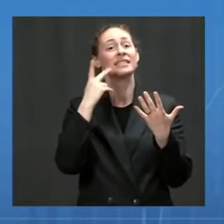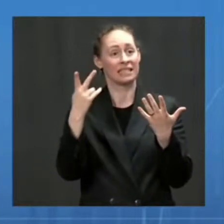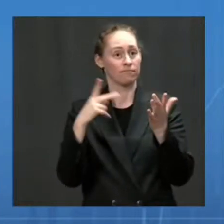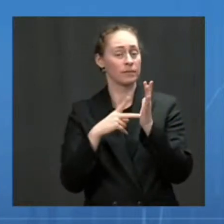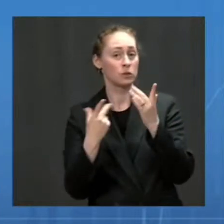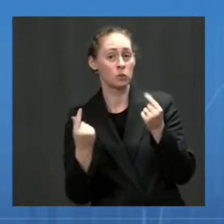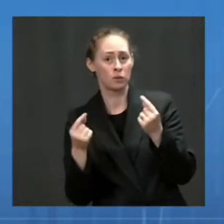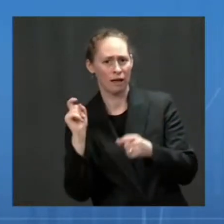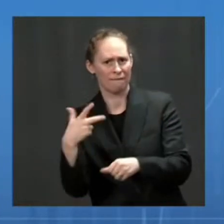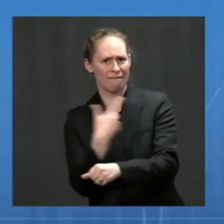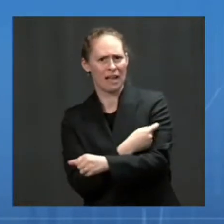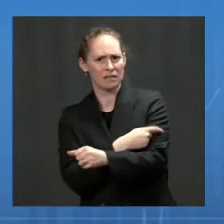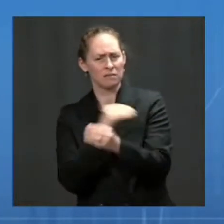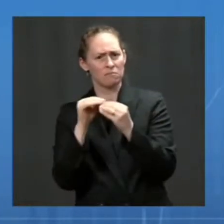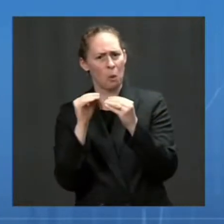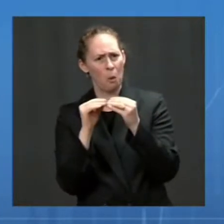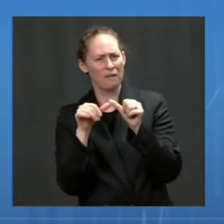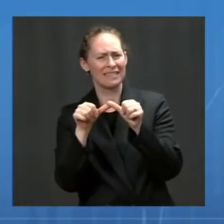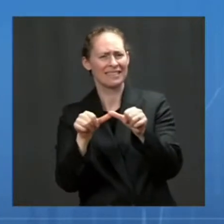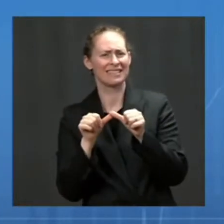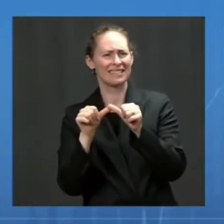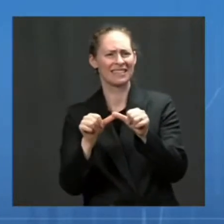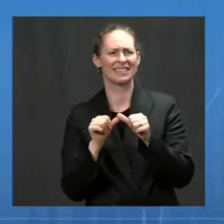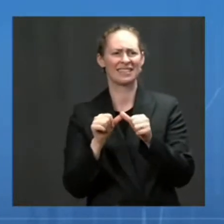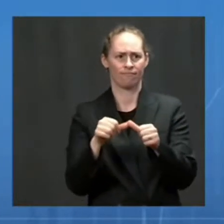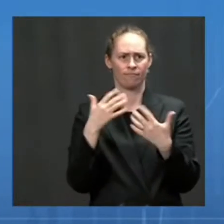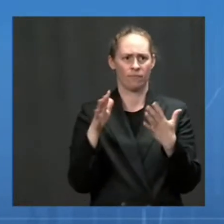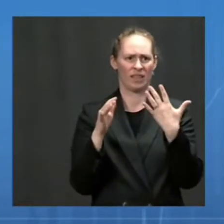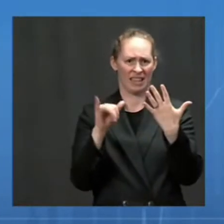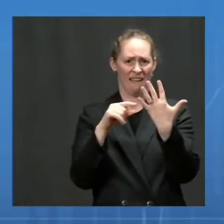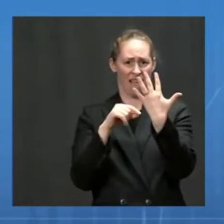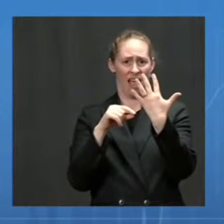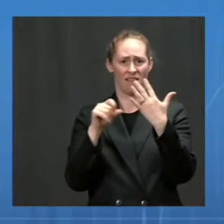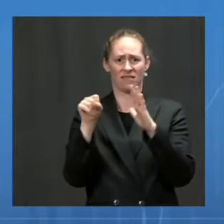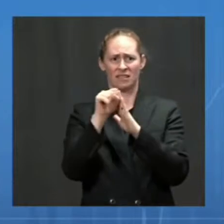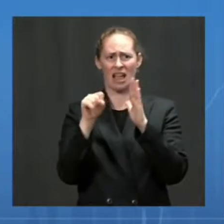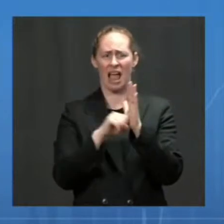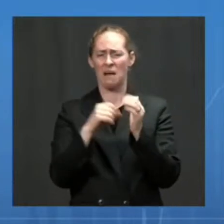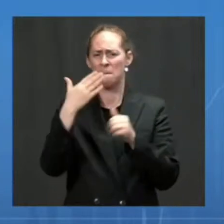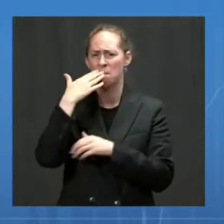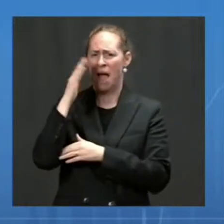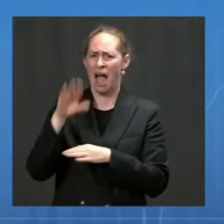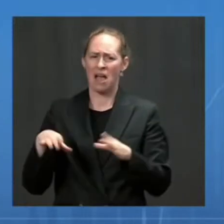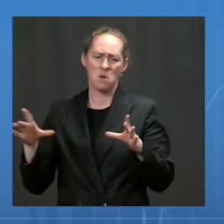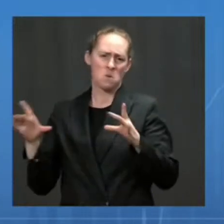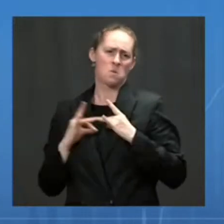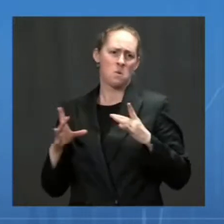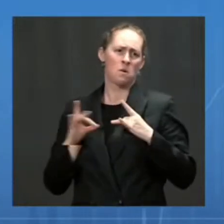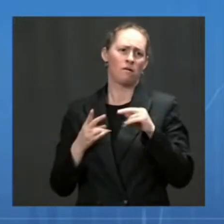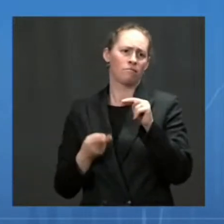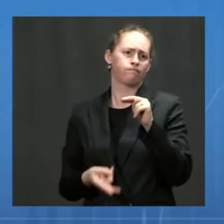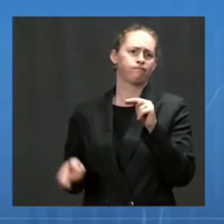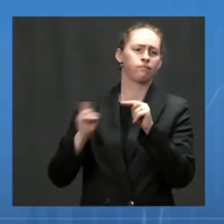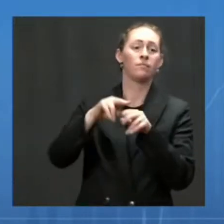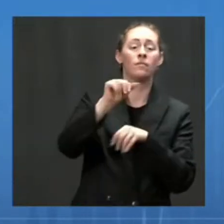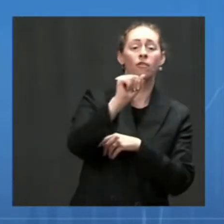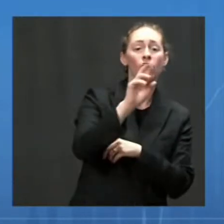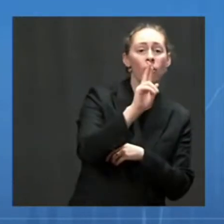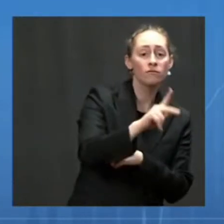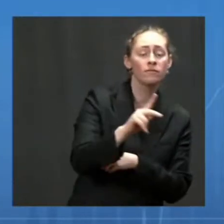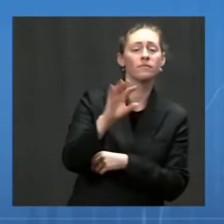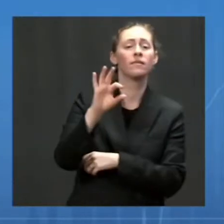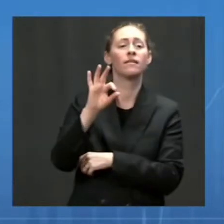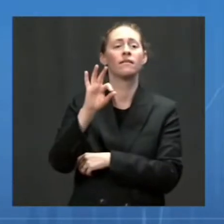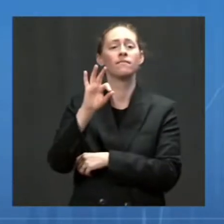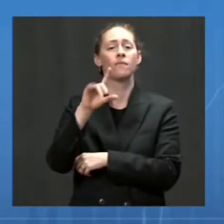fact, in the past week, the 5 states with the highest case rates, Arkansas, Florida, Louisiana, Missouri,